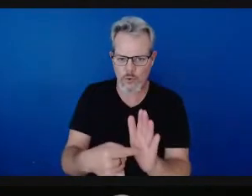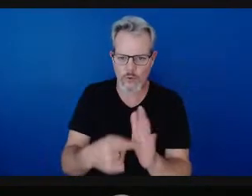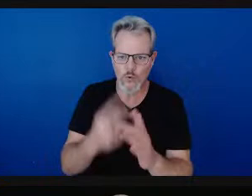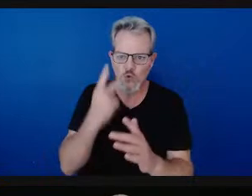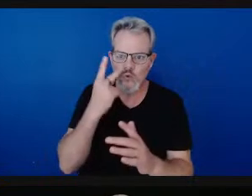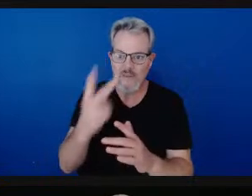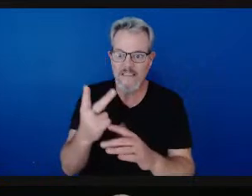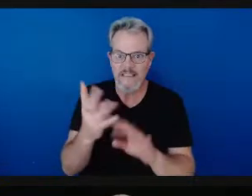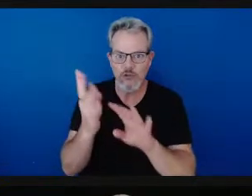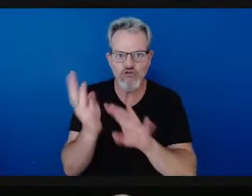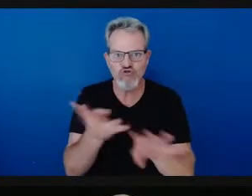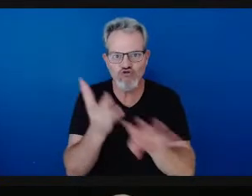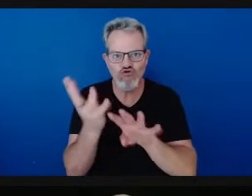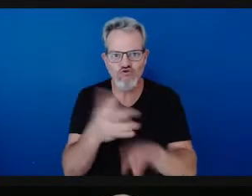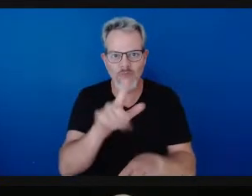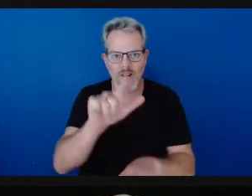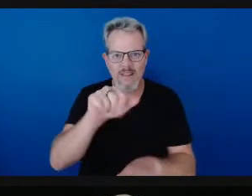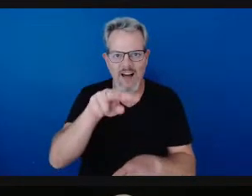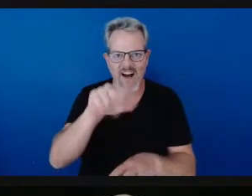flow emerging at the base of this thing.